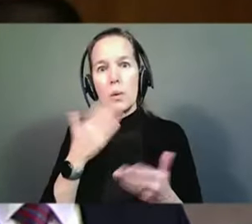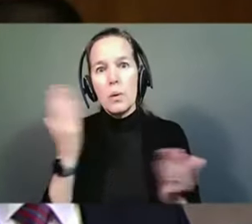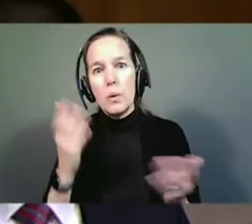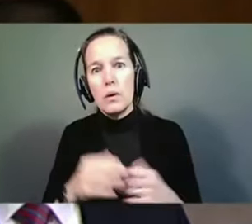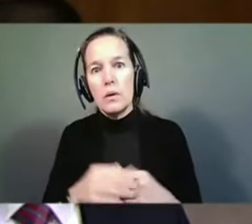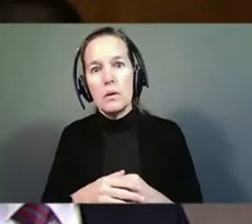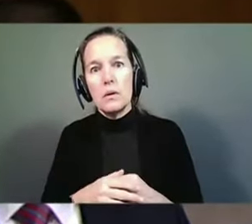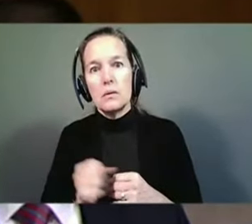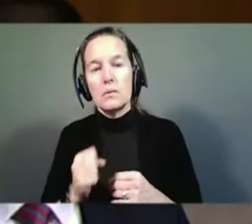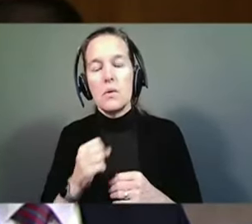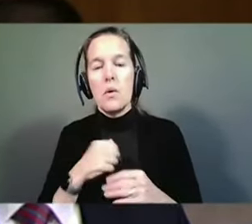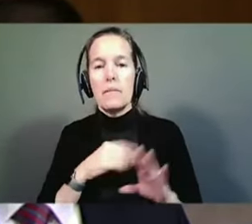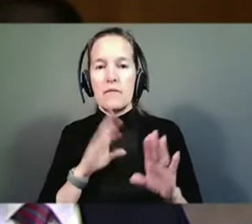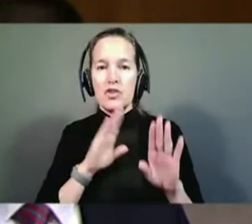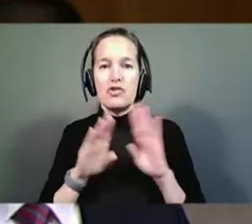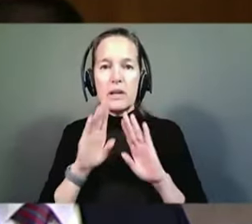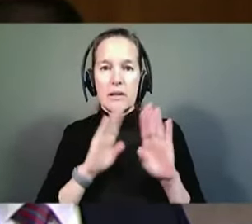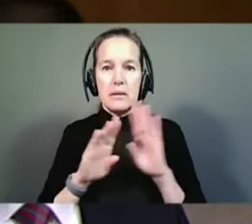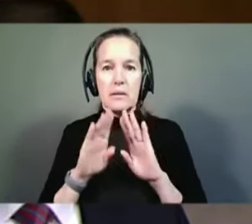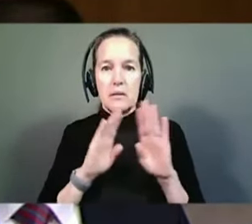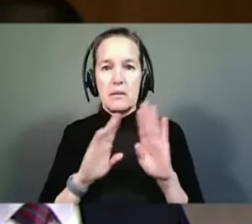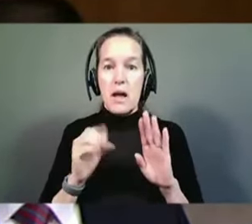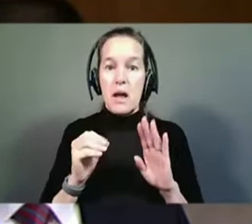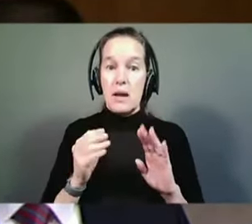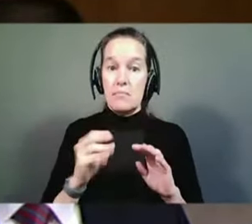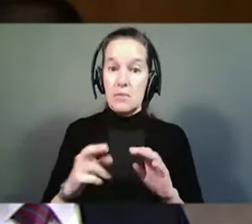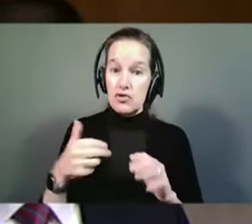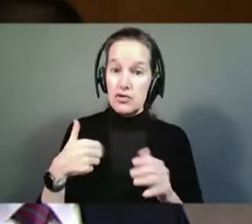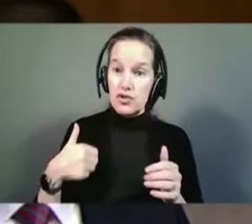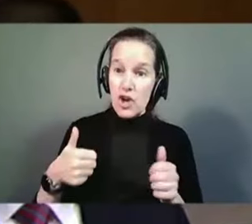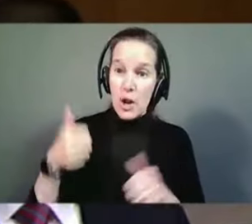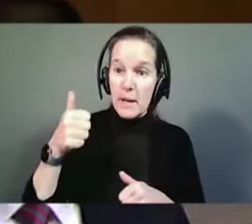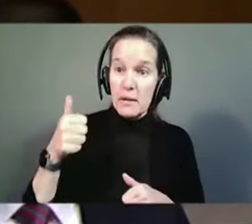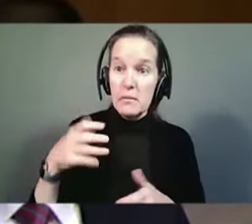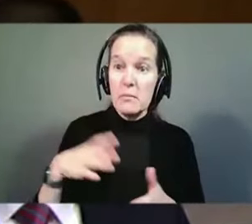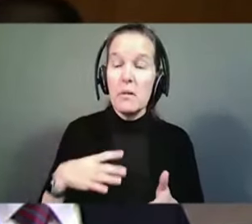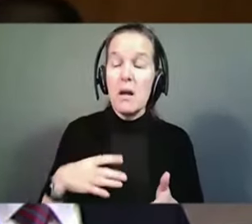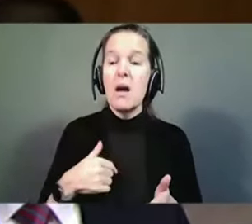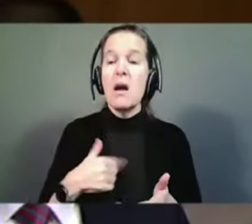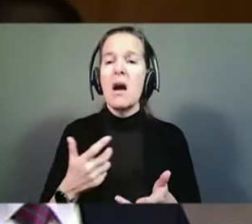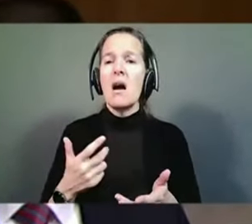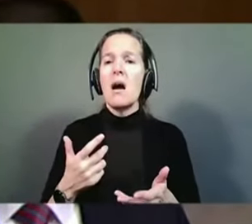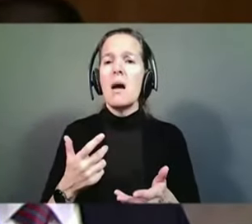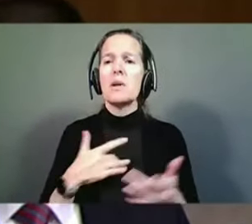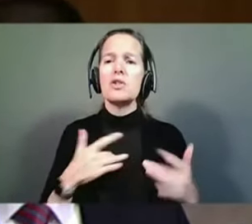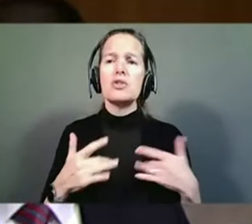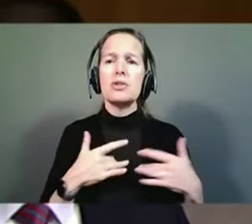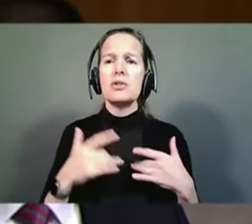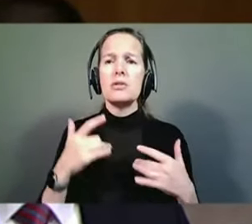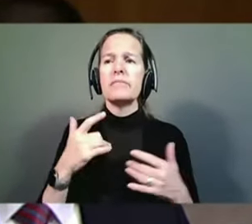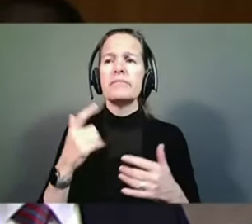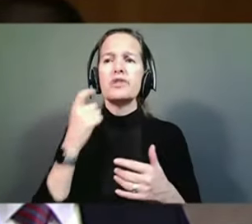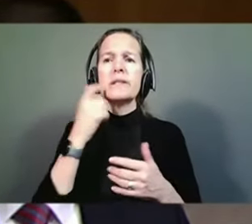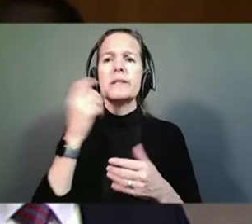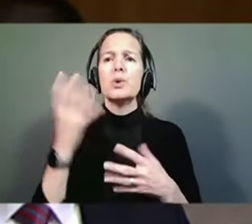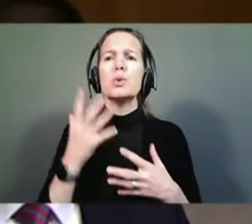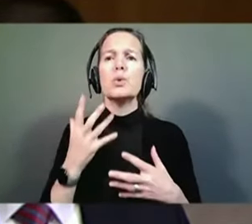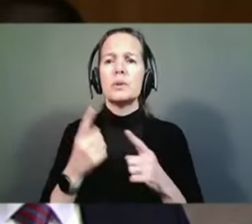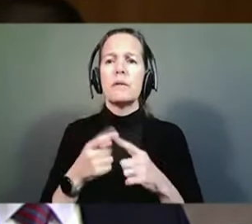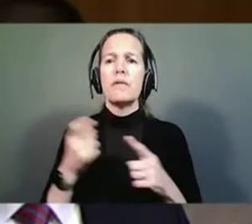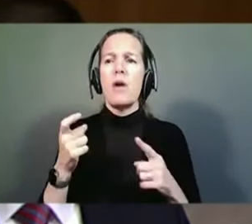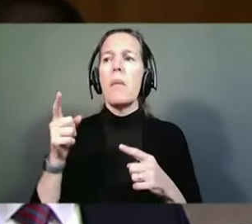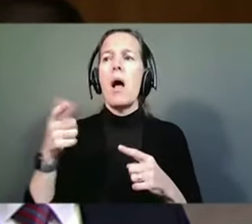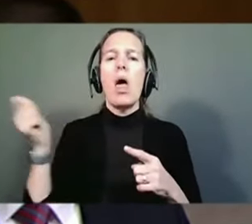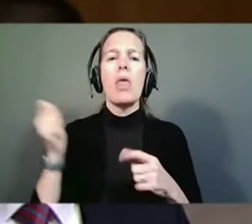frustrated. And Mr. Chairman, what I'm really concerned about is more recent news coming from from foreign lands,